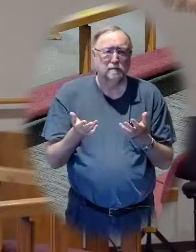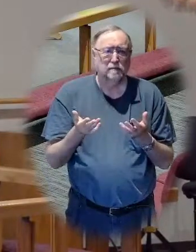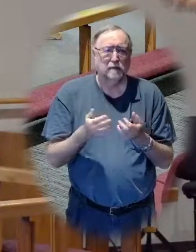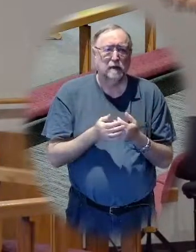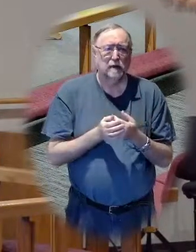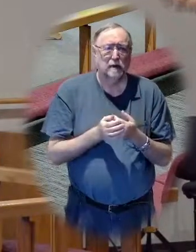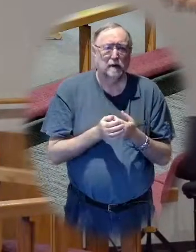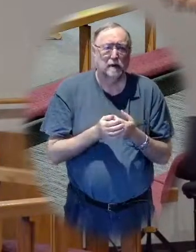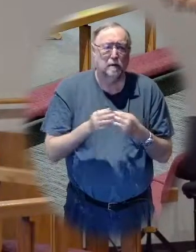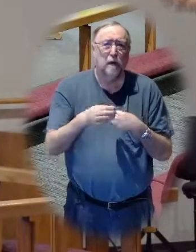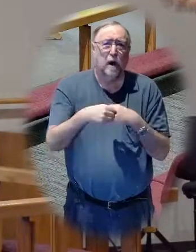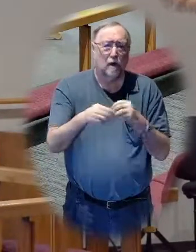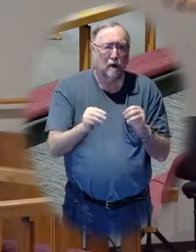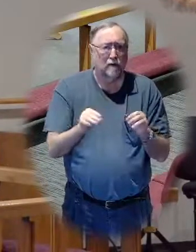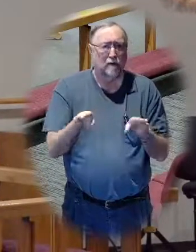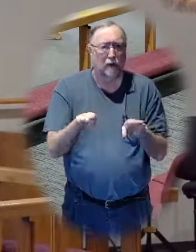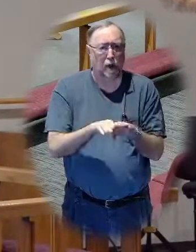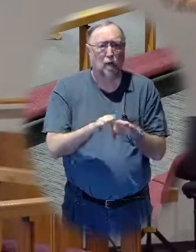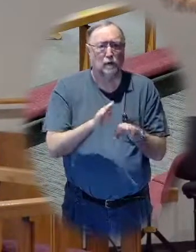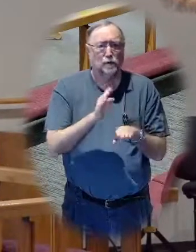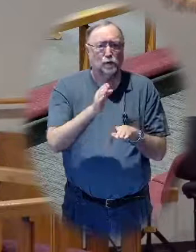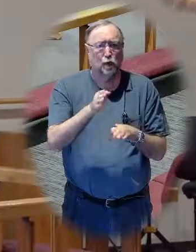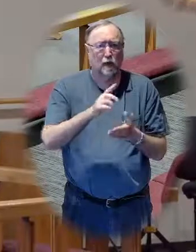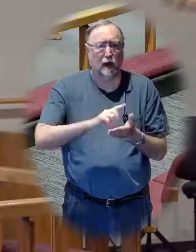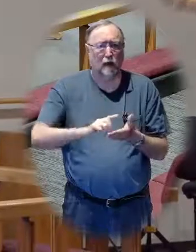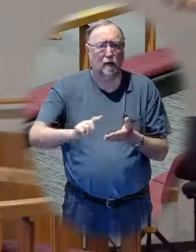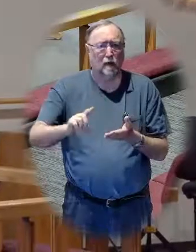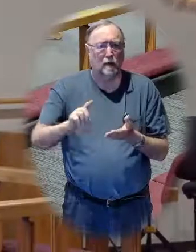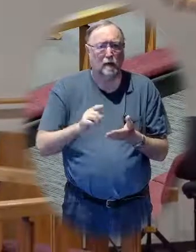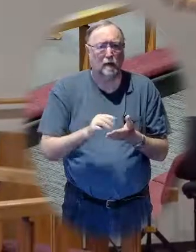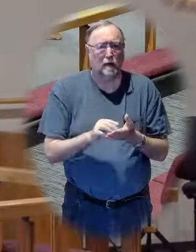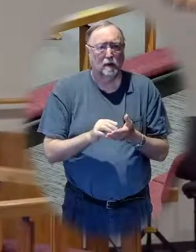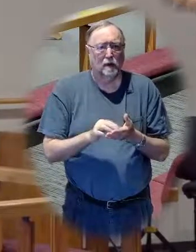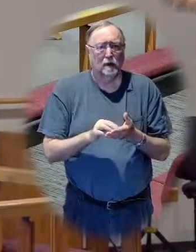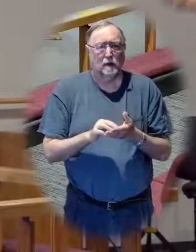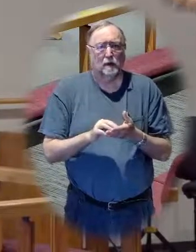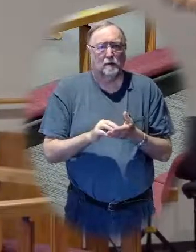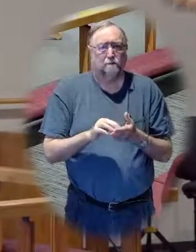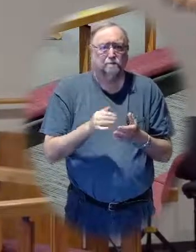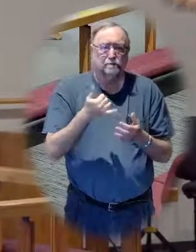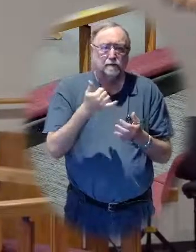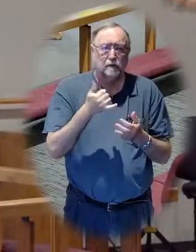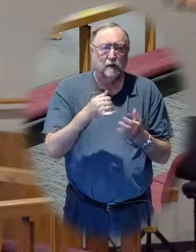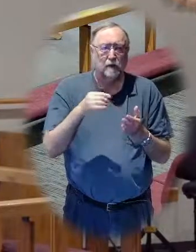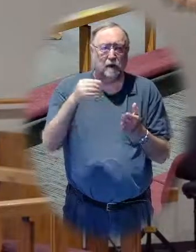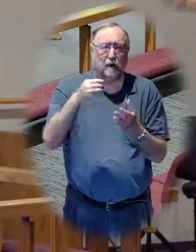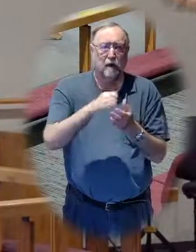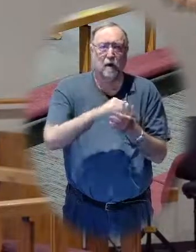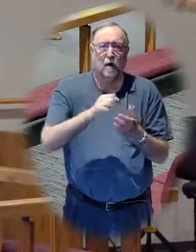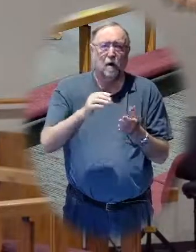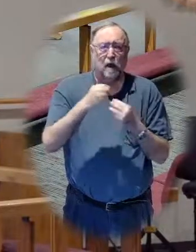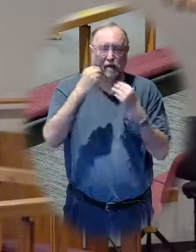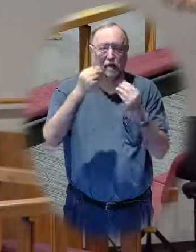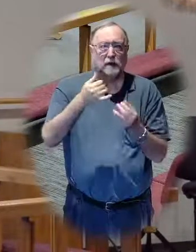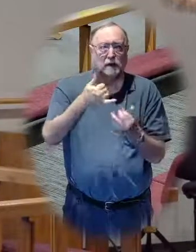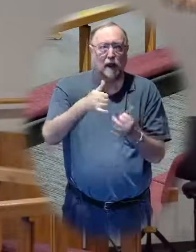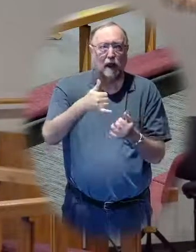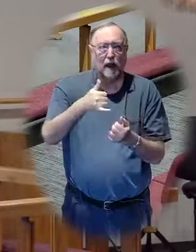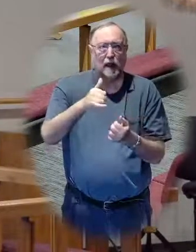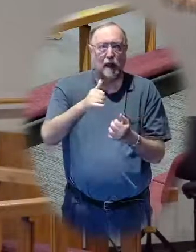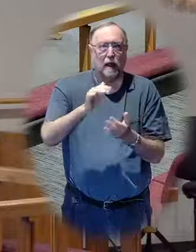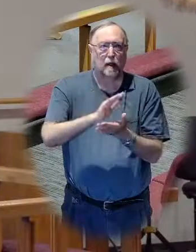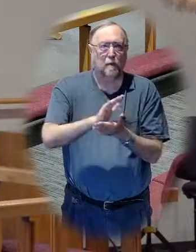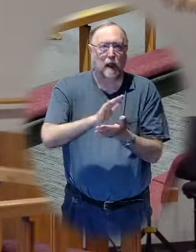but the office is going to be closed. All of this stuff is going to be in our announcement package, so please pick that